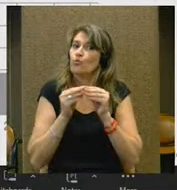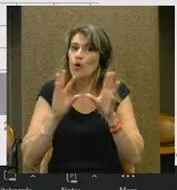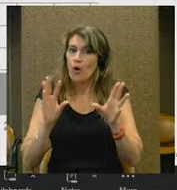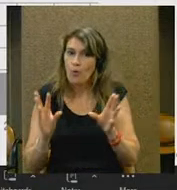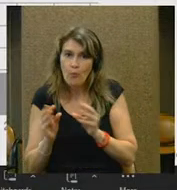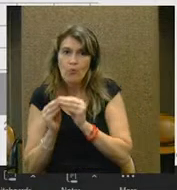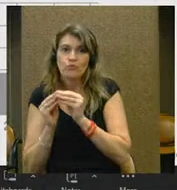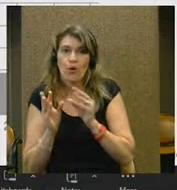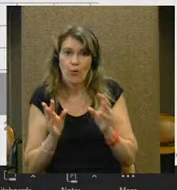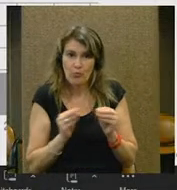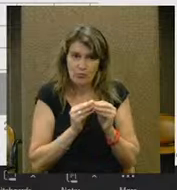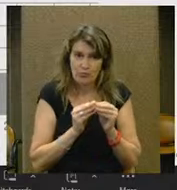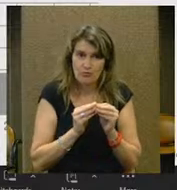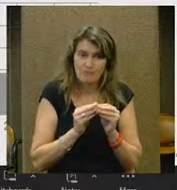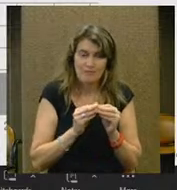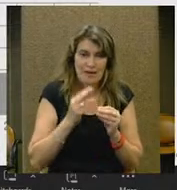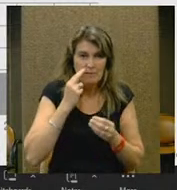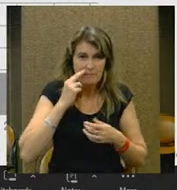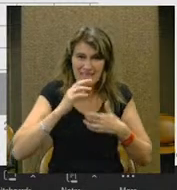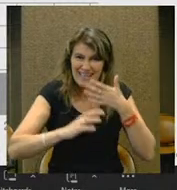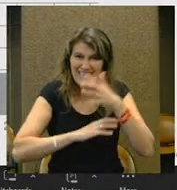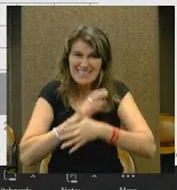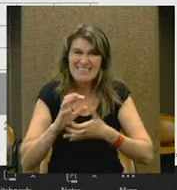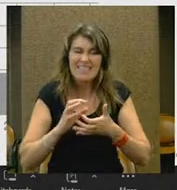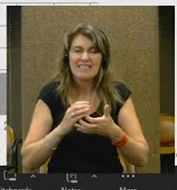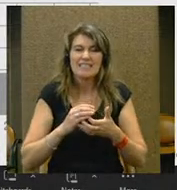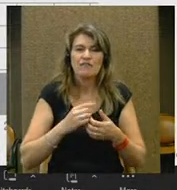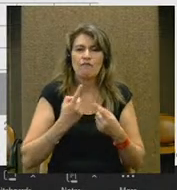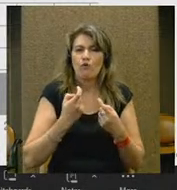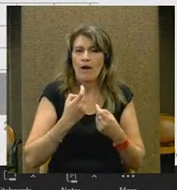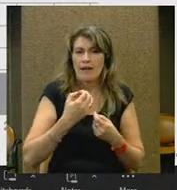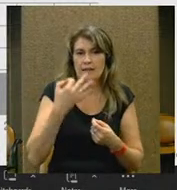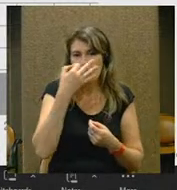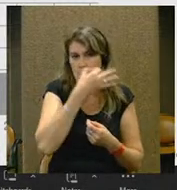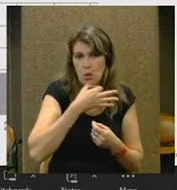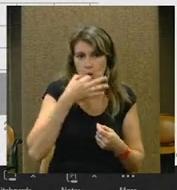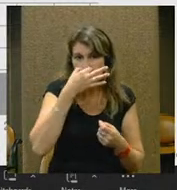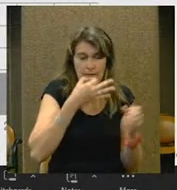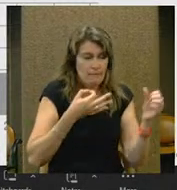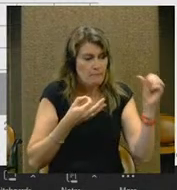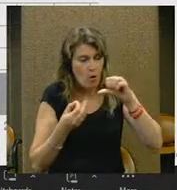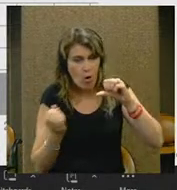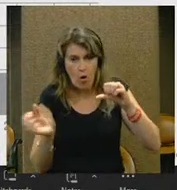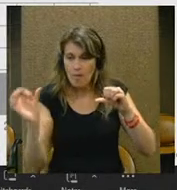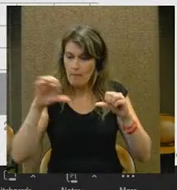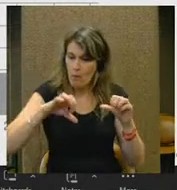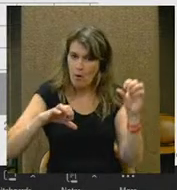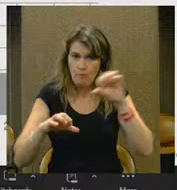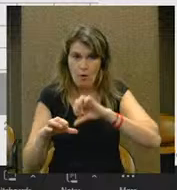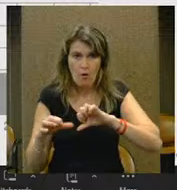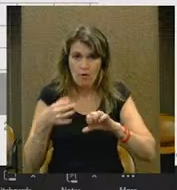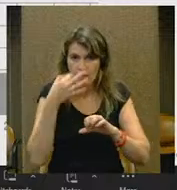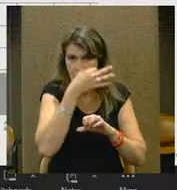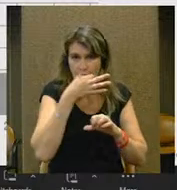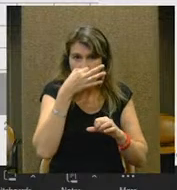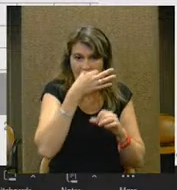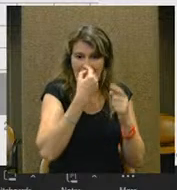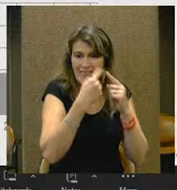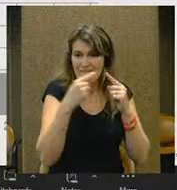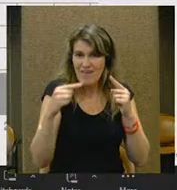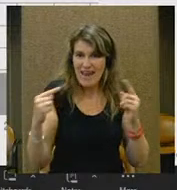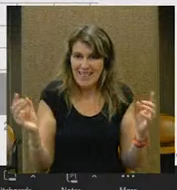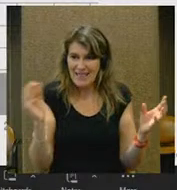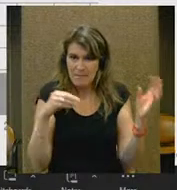related to overdoses involving multiple substances. And sometimes it's the case that people are using them on separate occasions. And